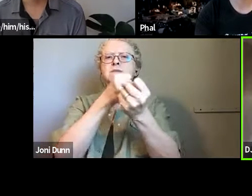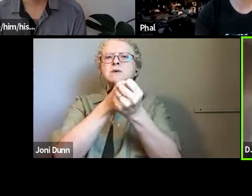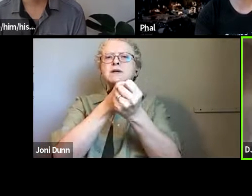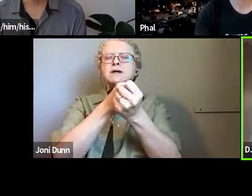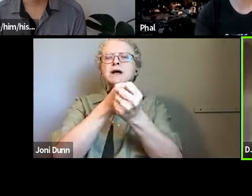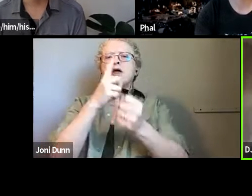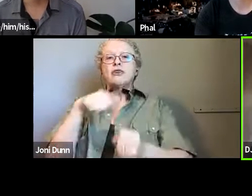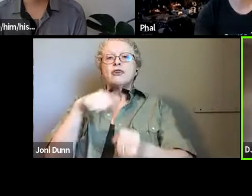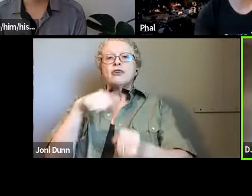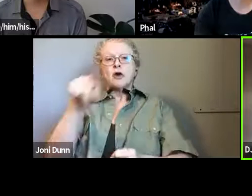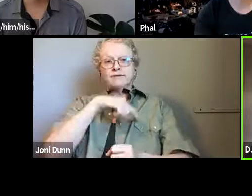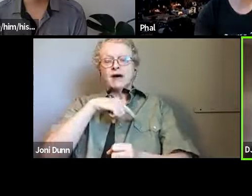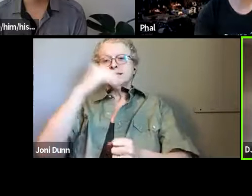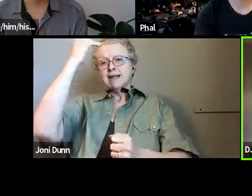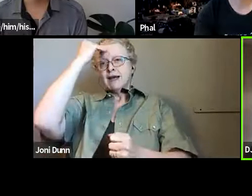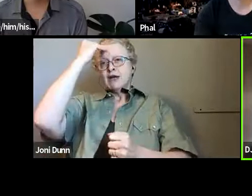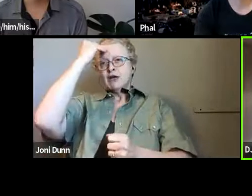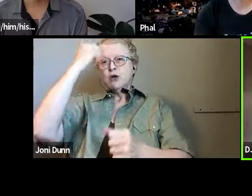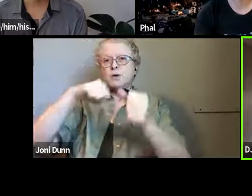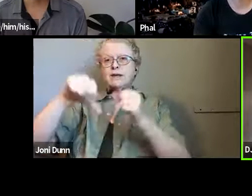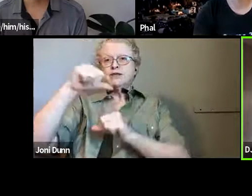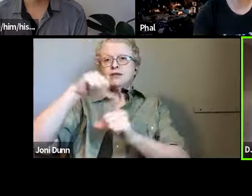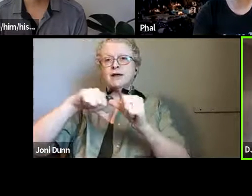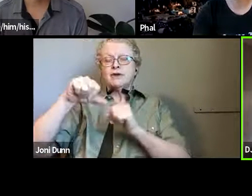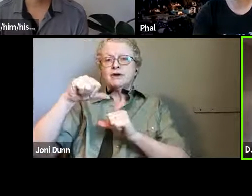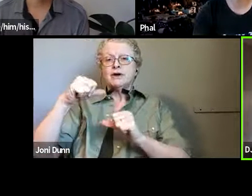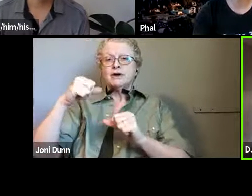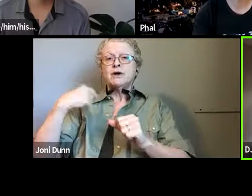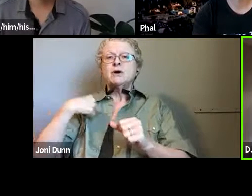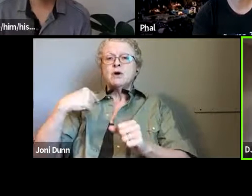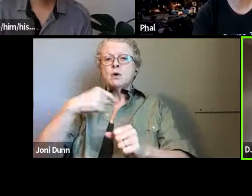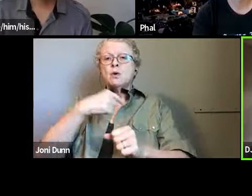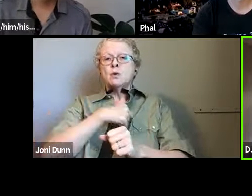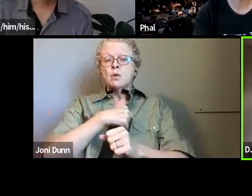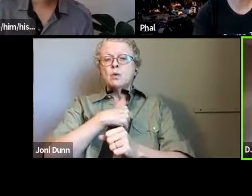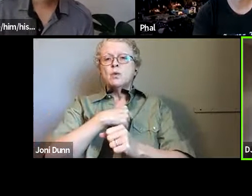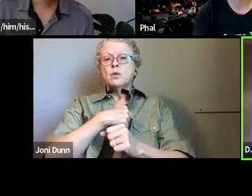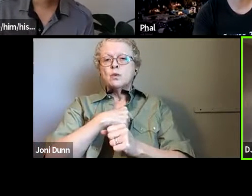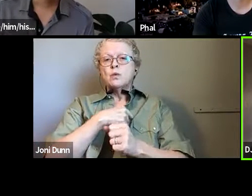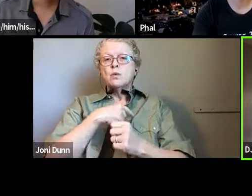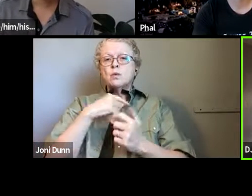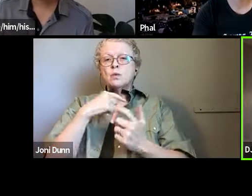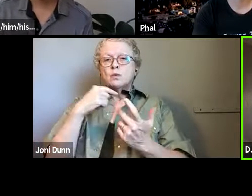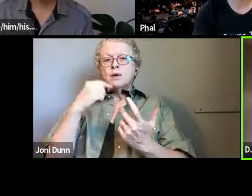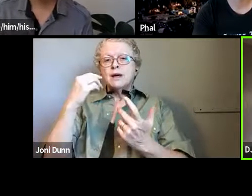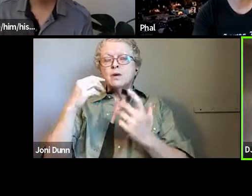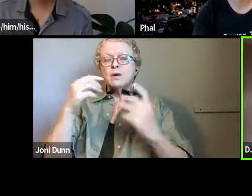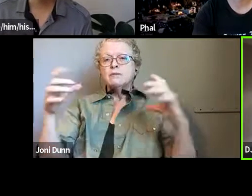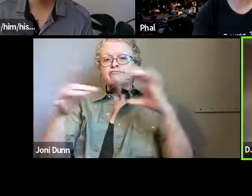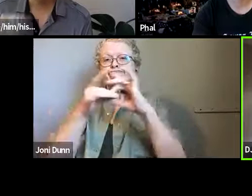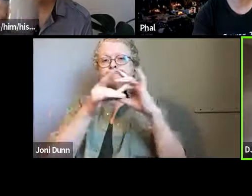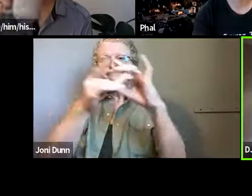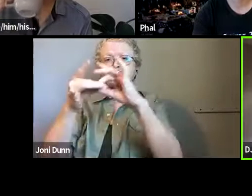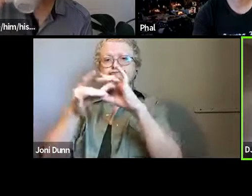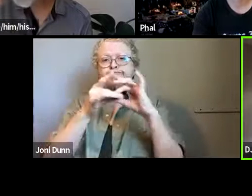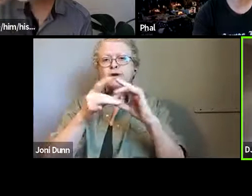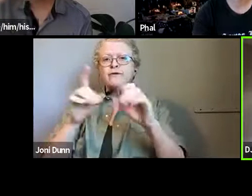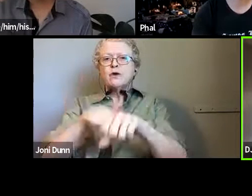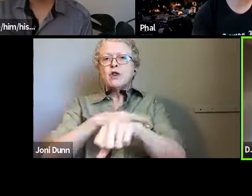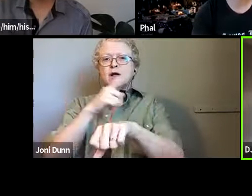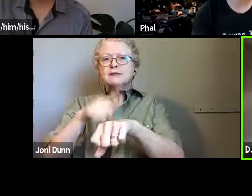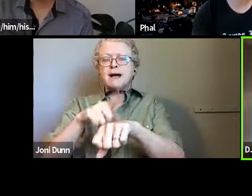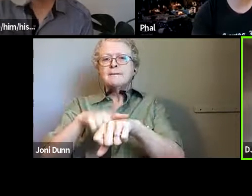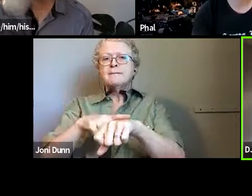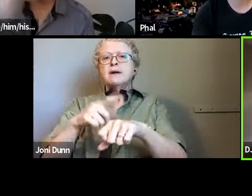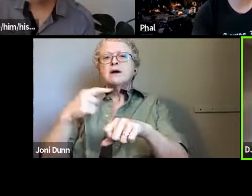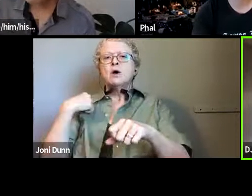other, we all have known each other for quite some time, and but having an organization come together with the radical politics